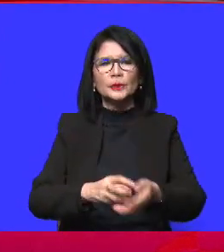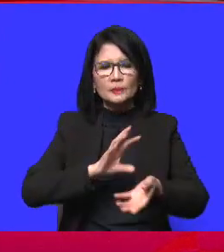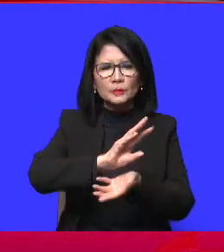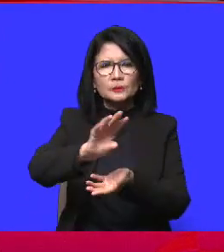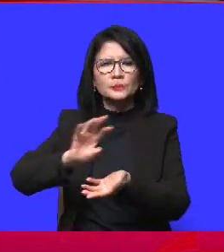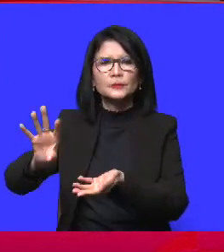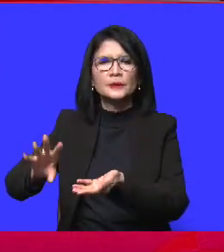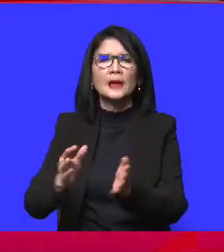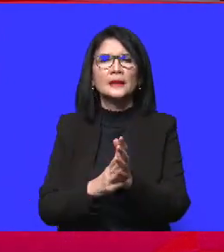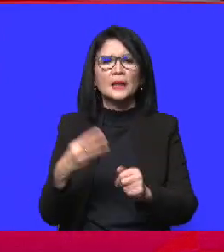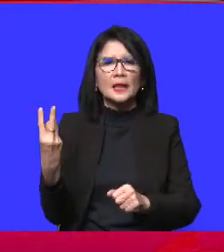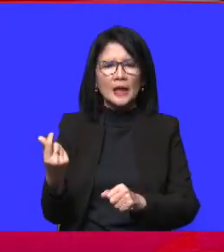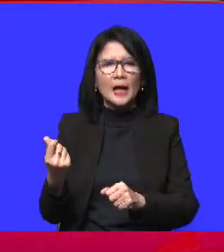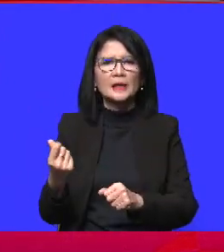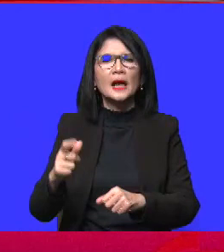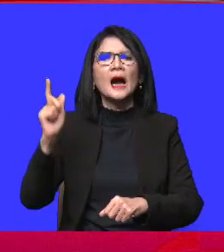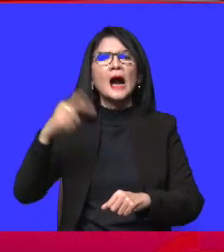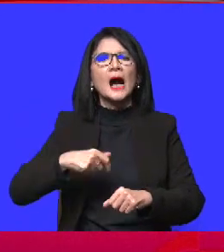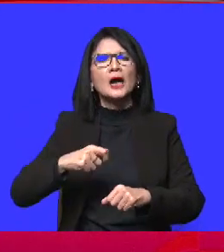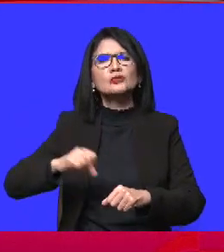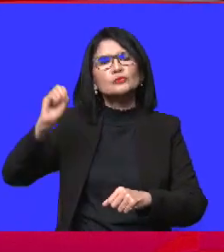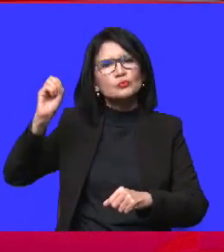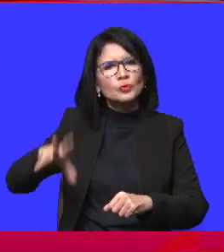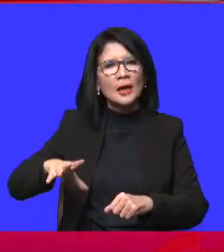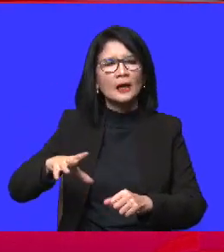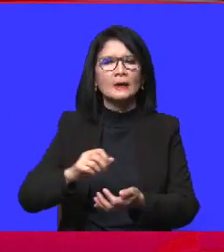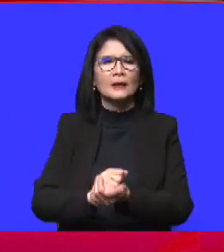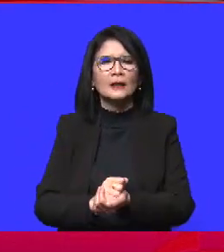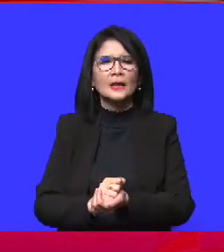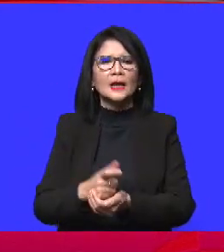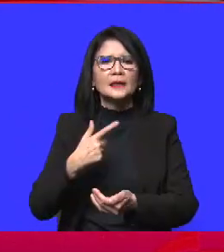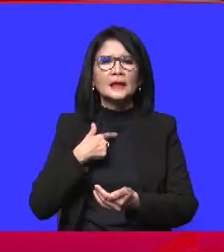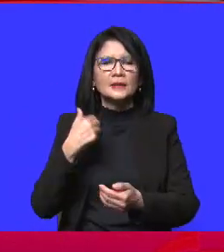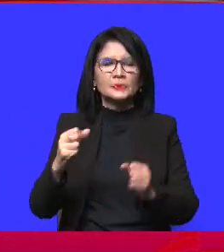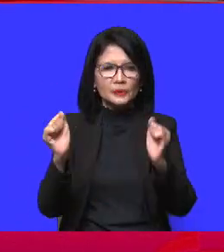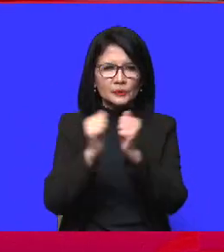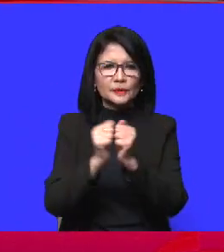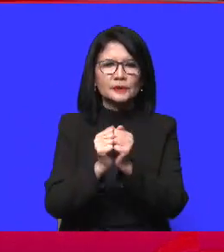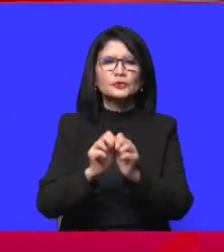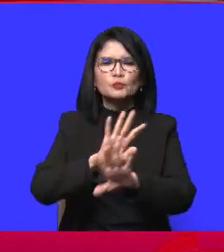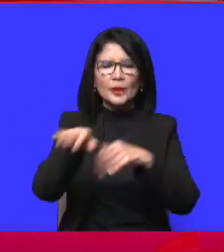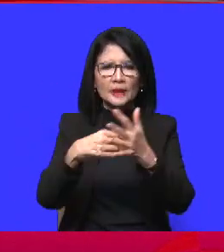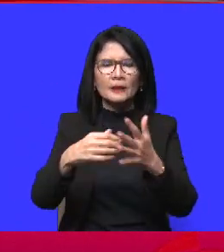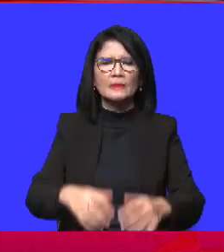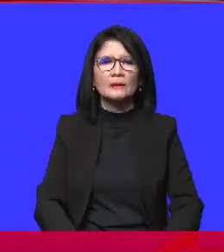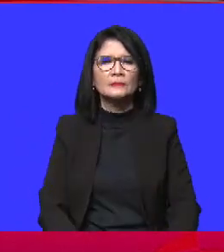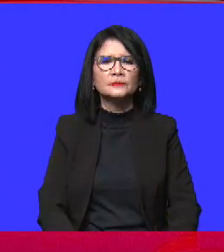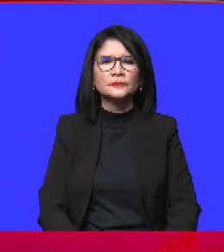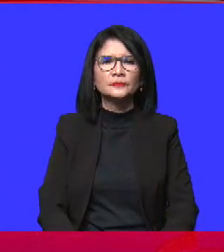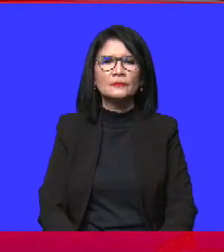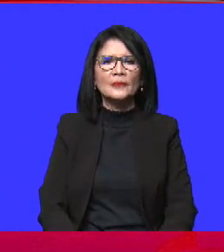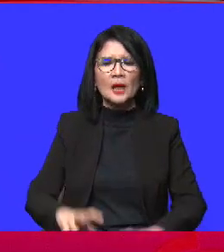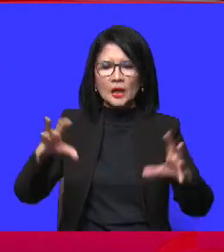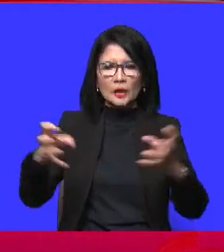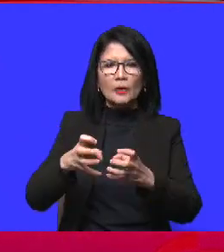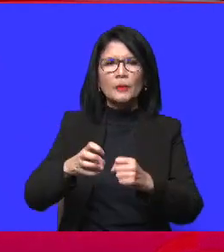But prices need to be affordable, and we need to implement concrete measures. In the EU, we